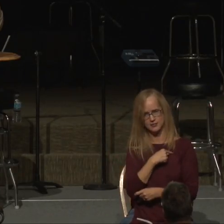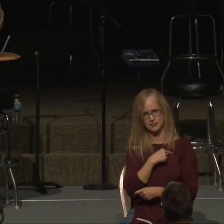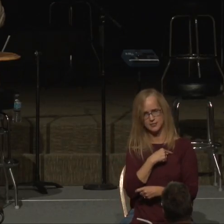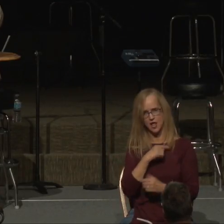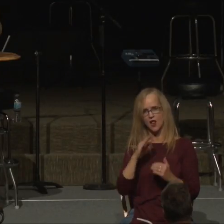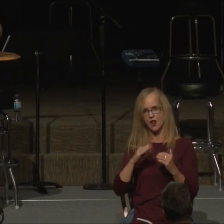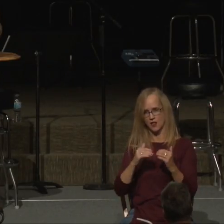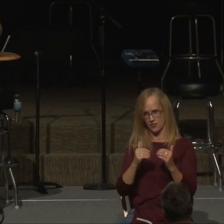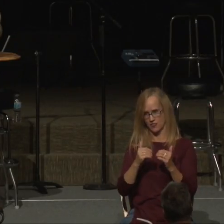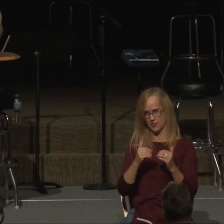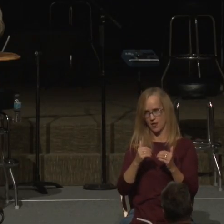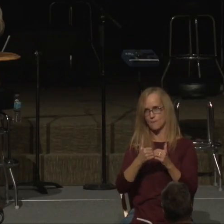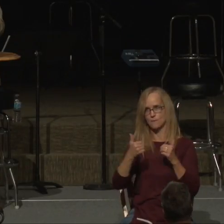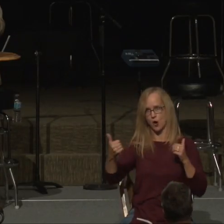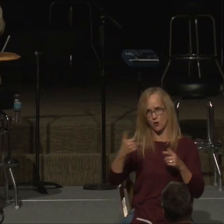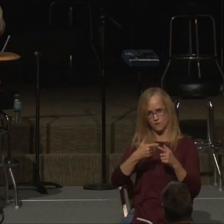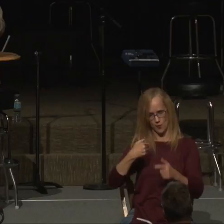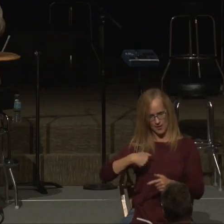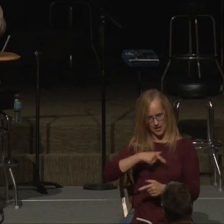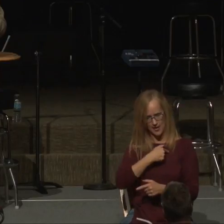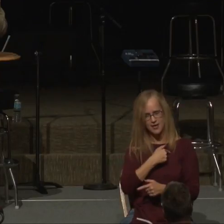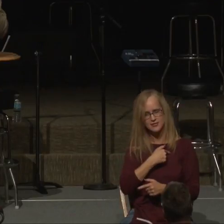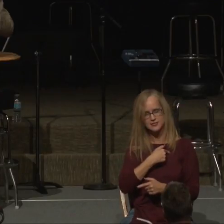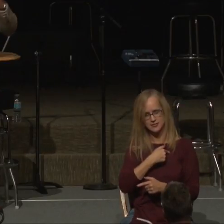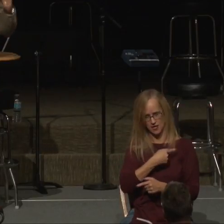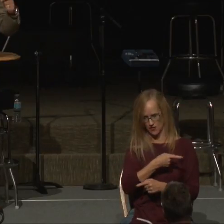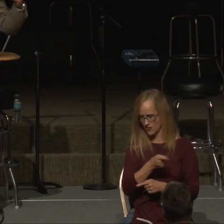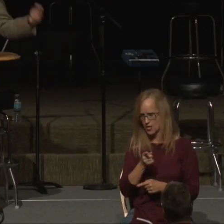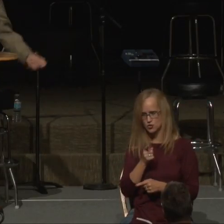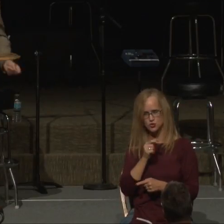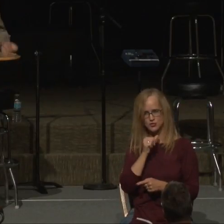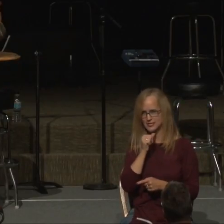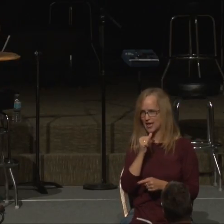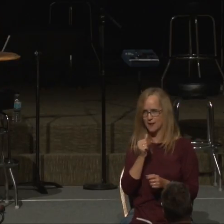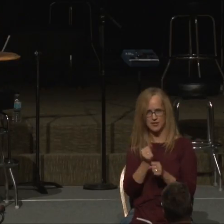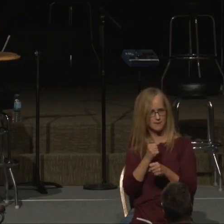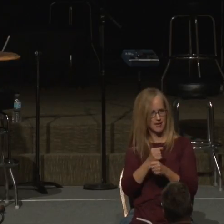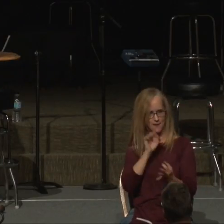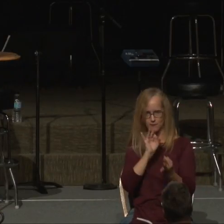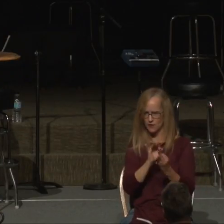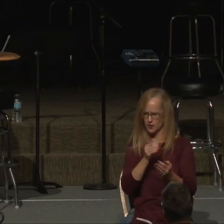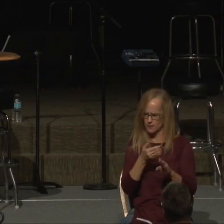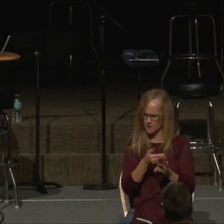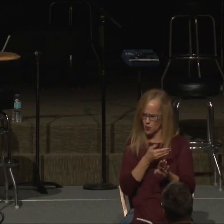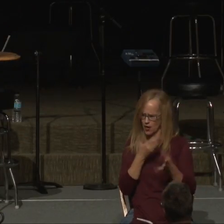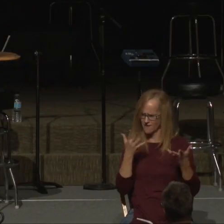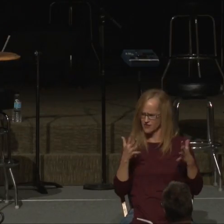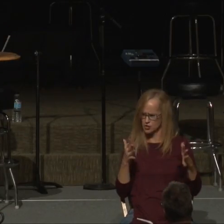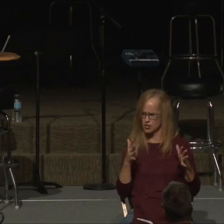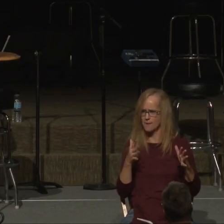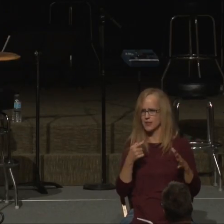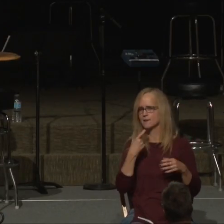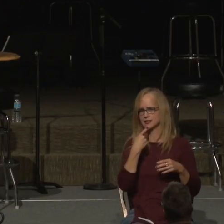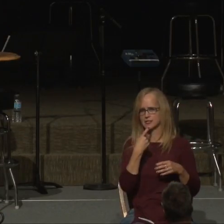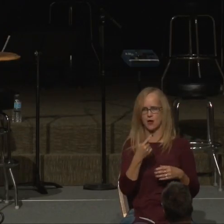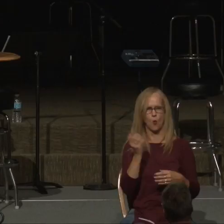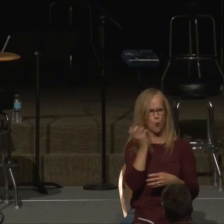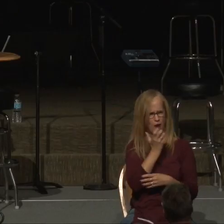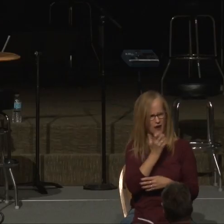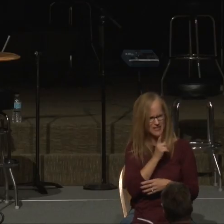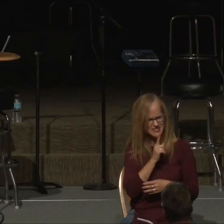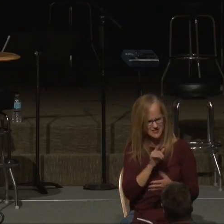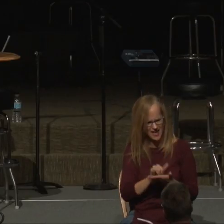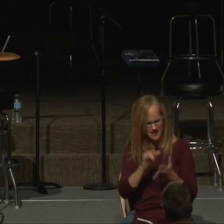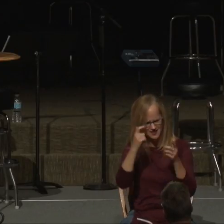that apart from us, they should not be made perfect. Before I finish up, let me just say, wow, isn't